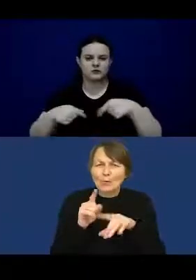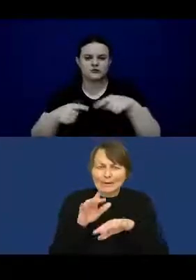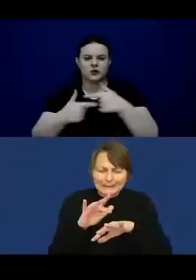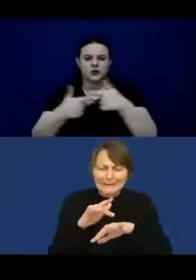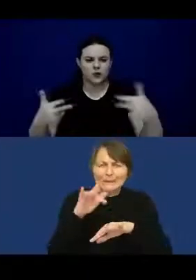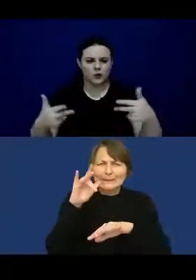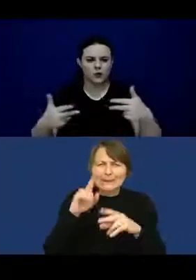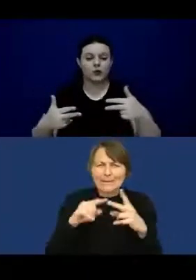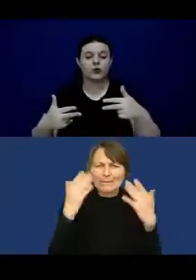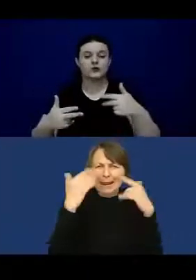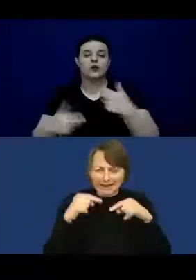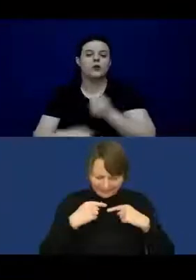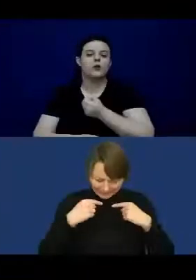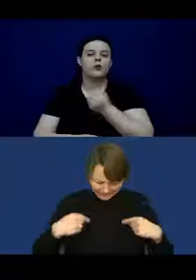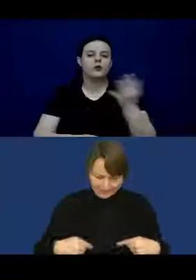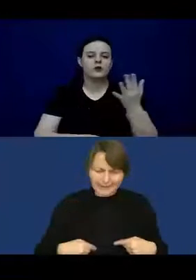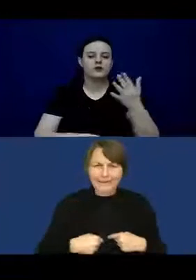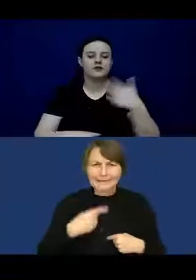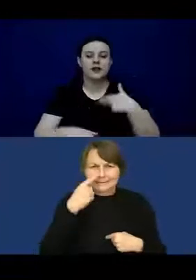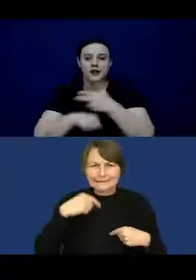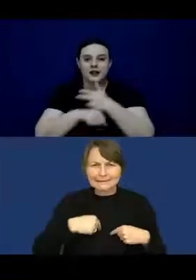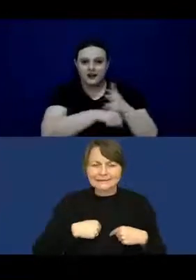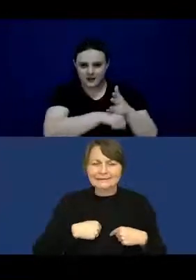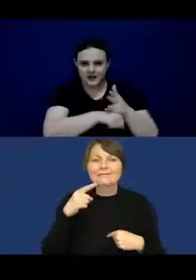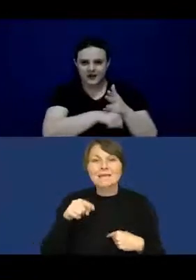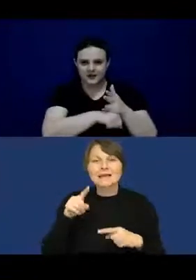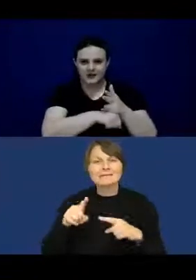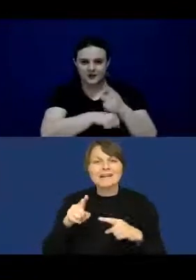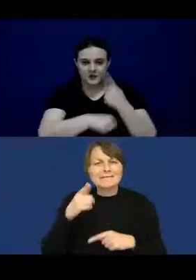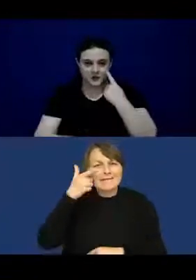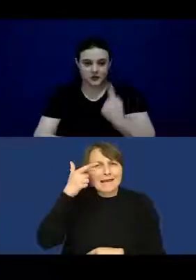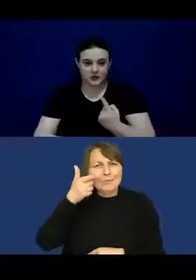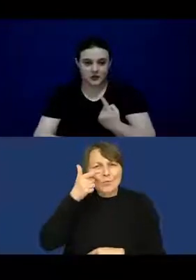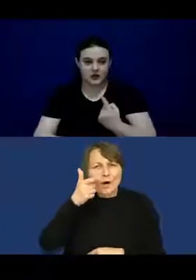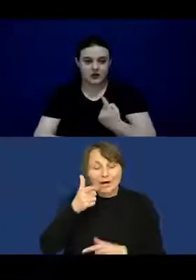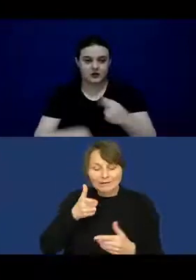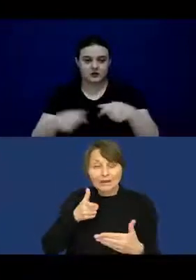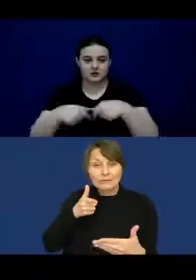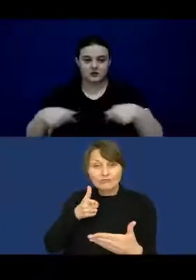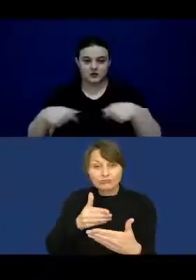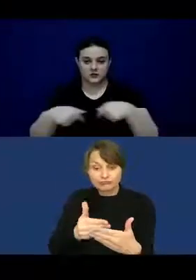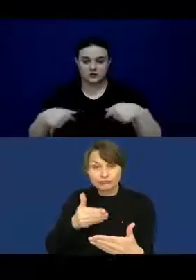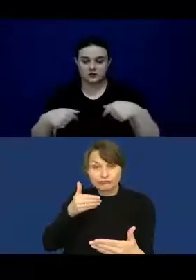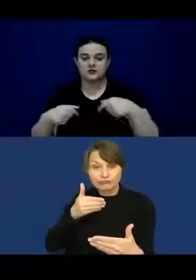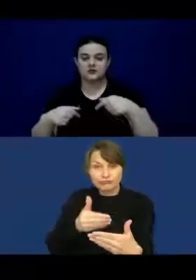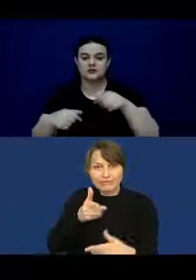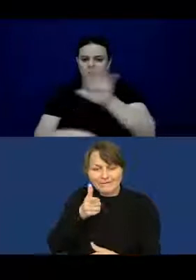a number of little cameras inside. And this is a depth camera. So that captures both images, as a normal camera does, but it also